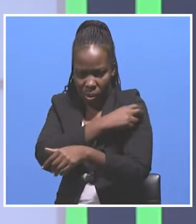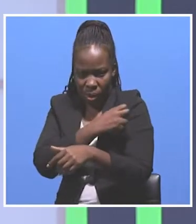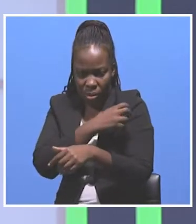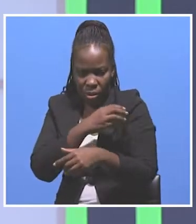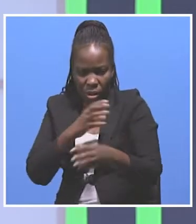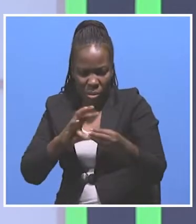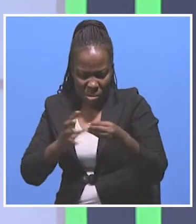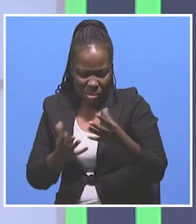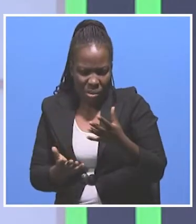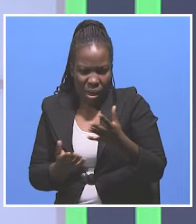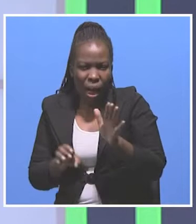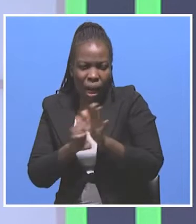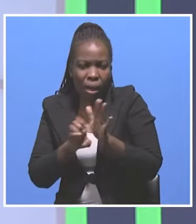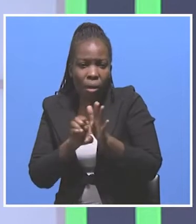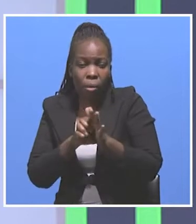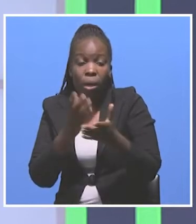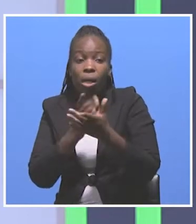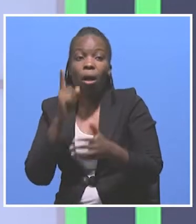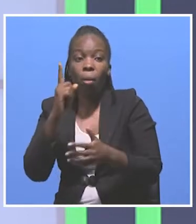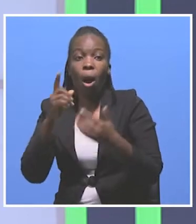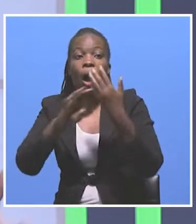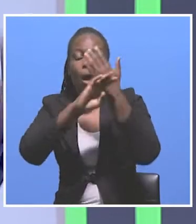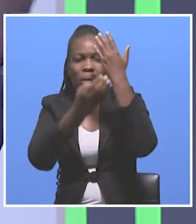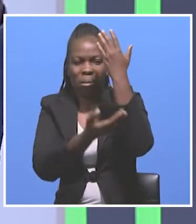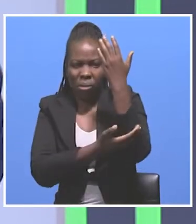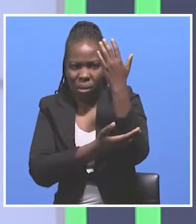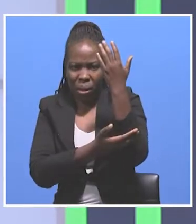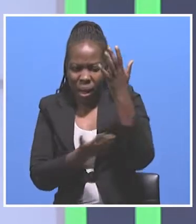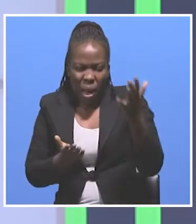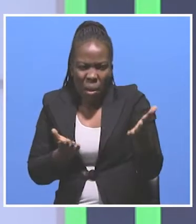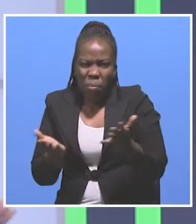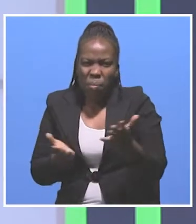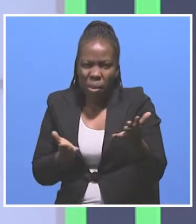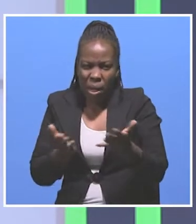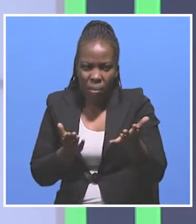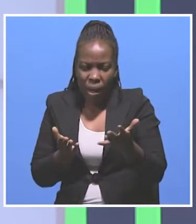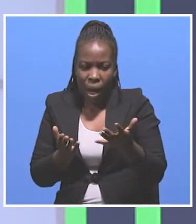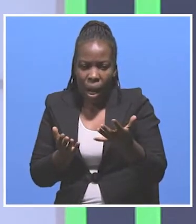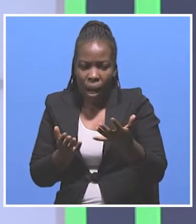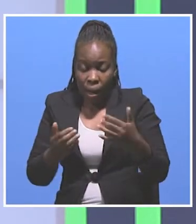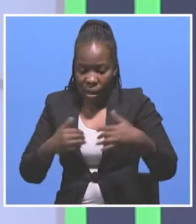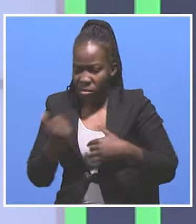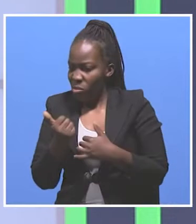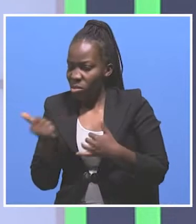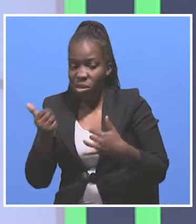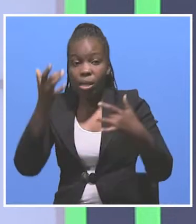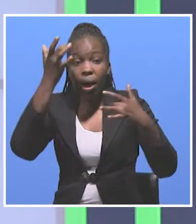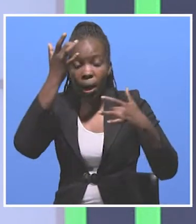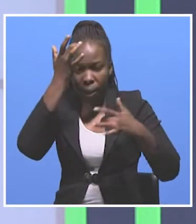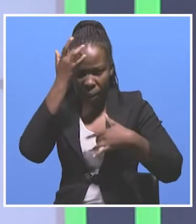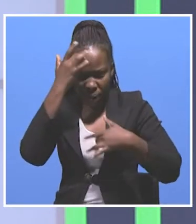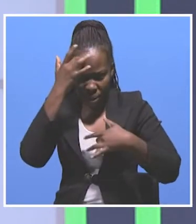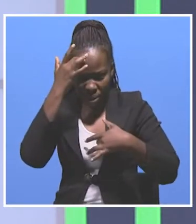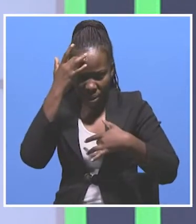is pregnant. Now, maybe they have an underlying condition, other medical condition, which does not